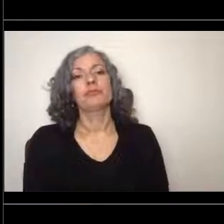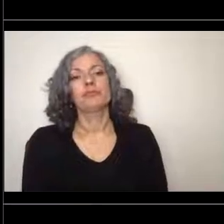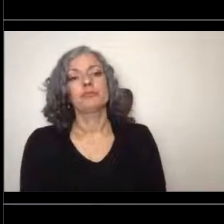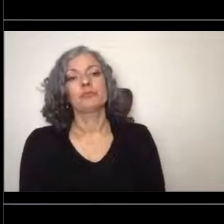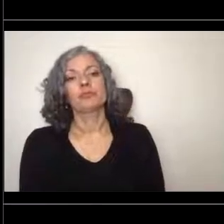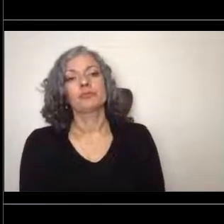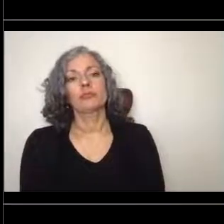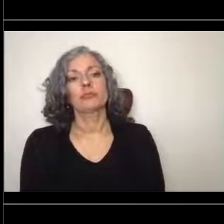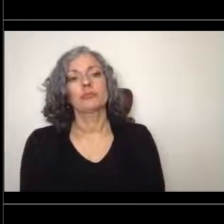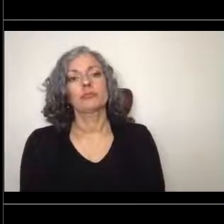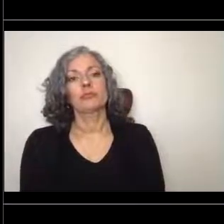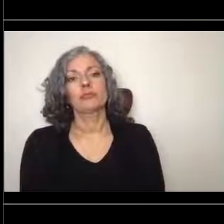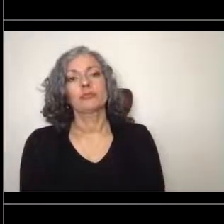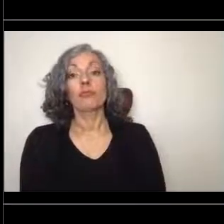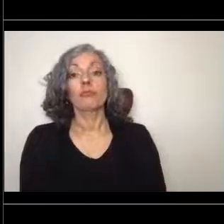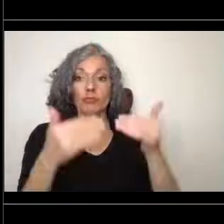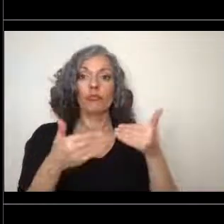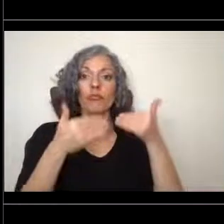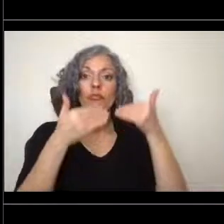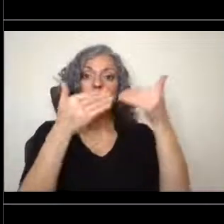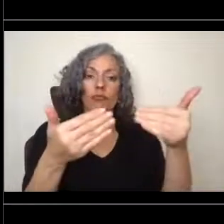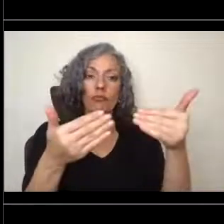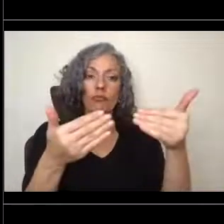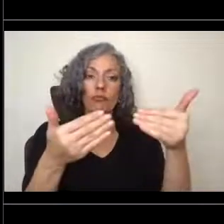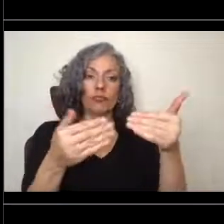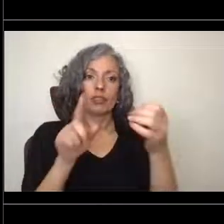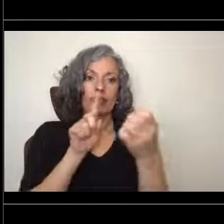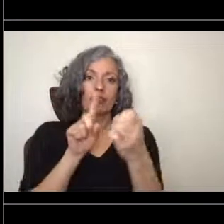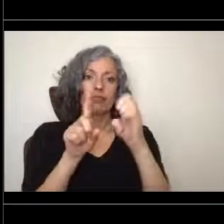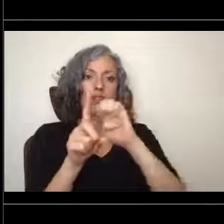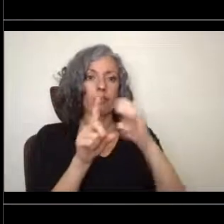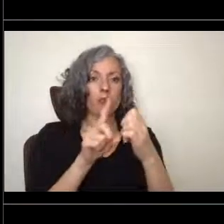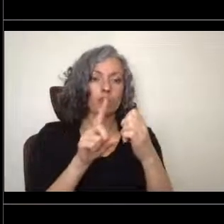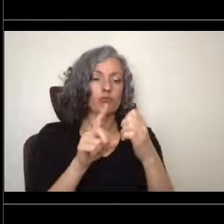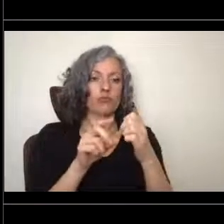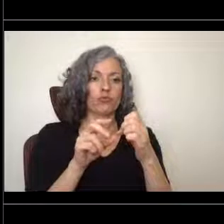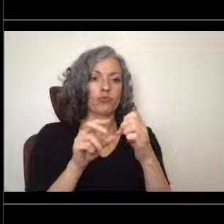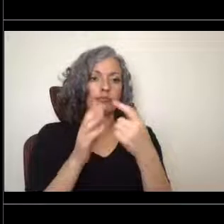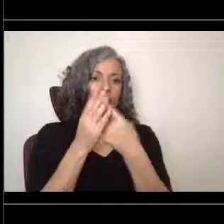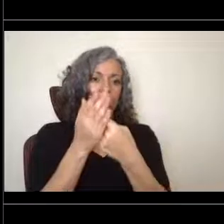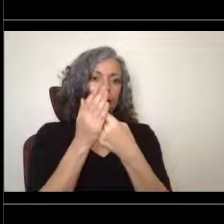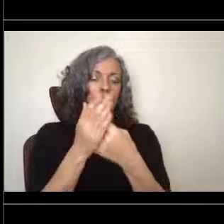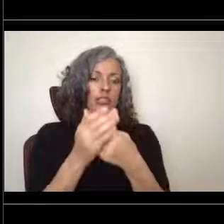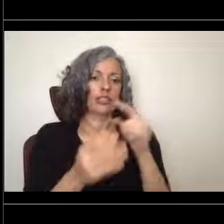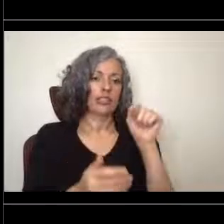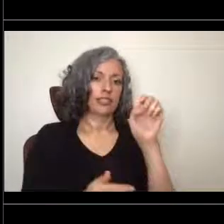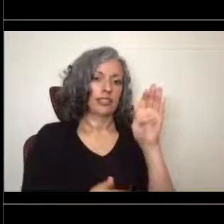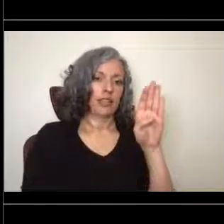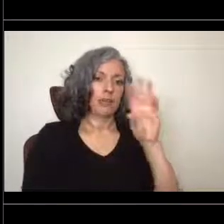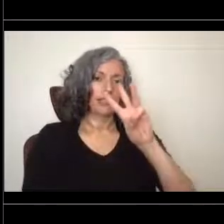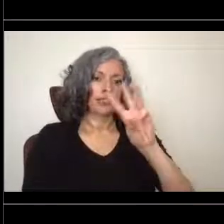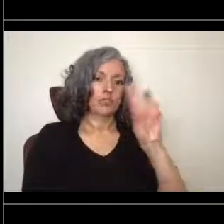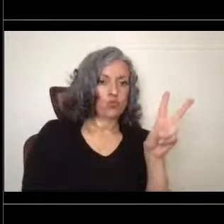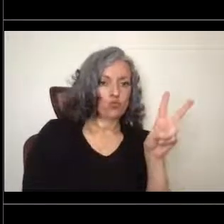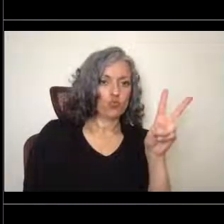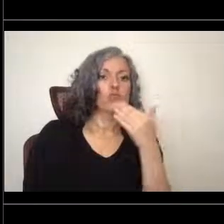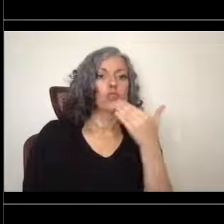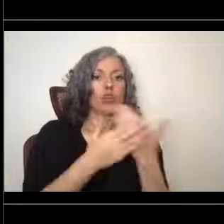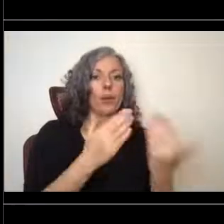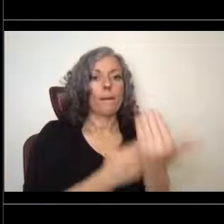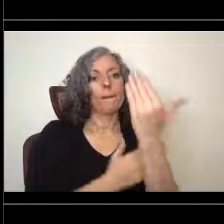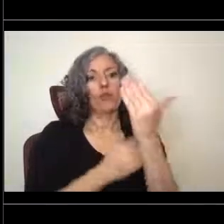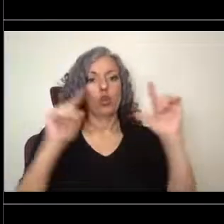And we will move on now to environmental matters, tab 62. Good morning, Madam Chair, Commissioners, and members